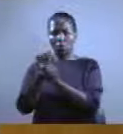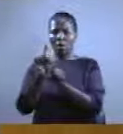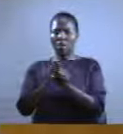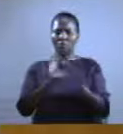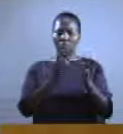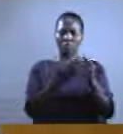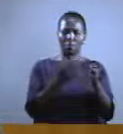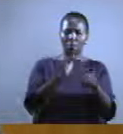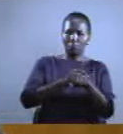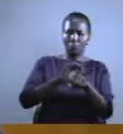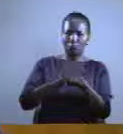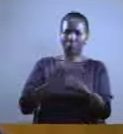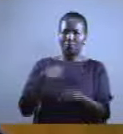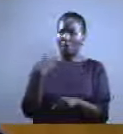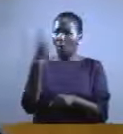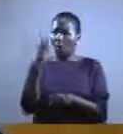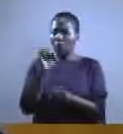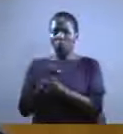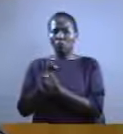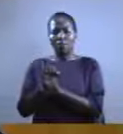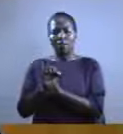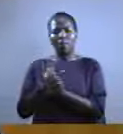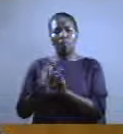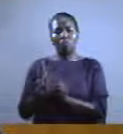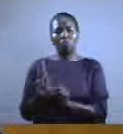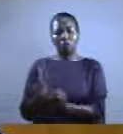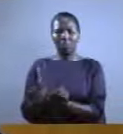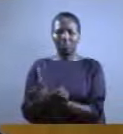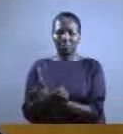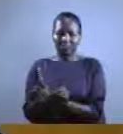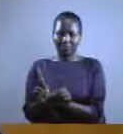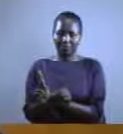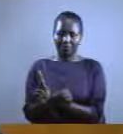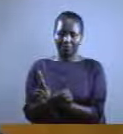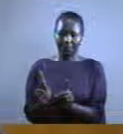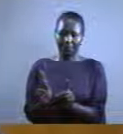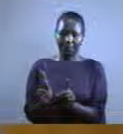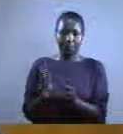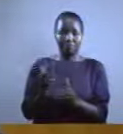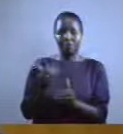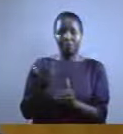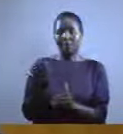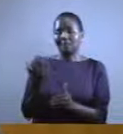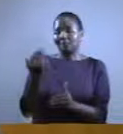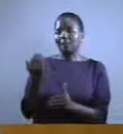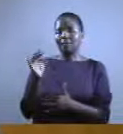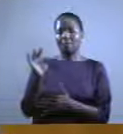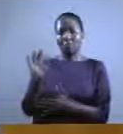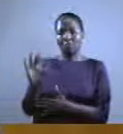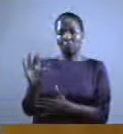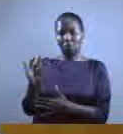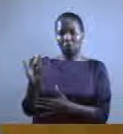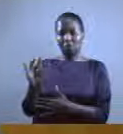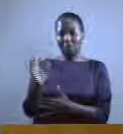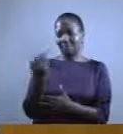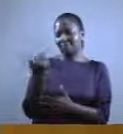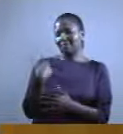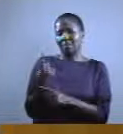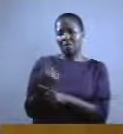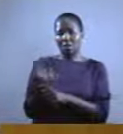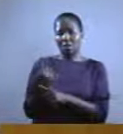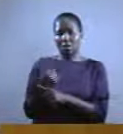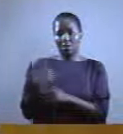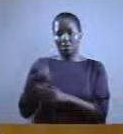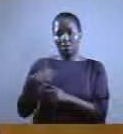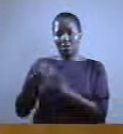family members about job opportunities at their places of work. Just Tuesday this week, the quarterly labor